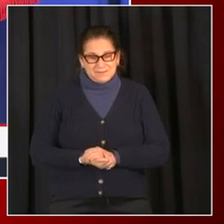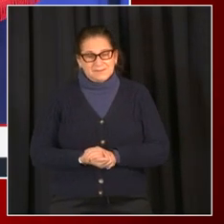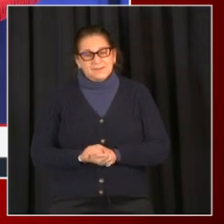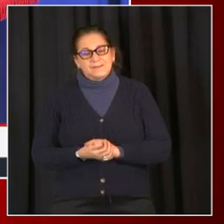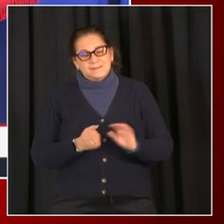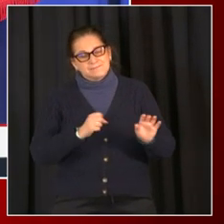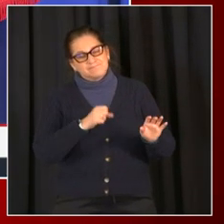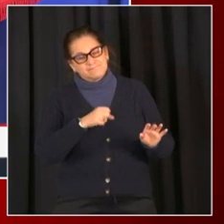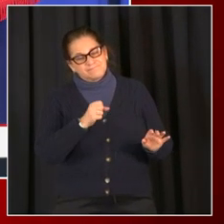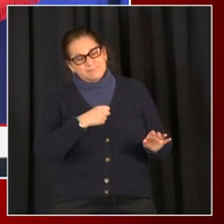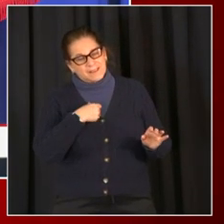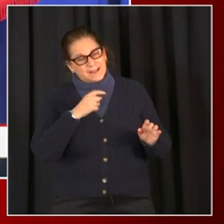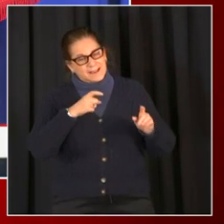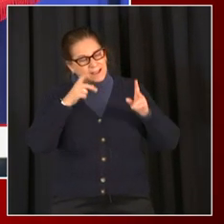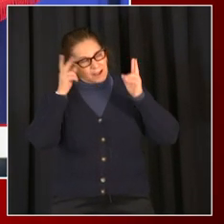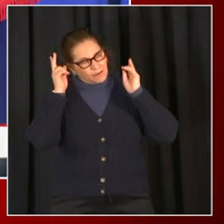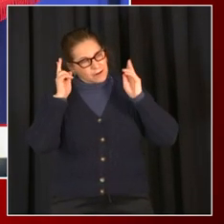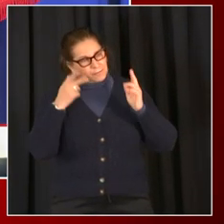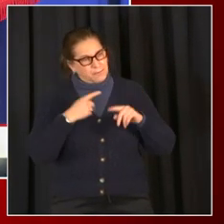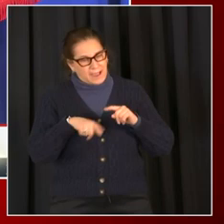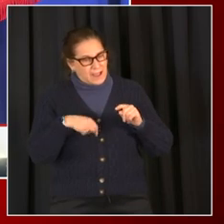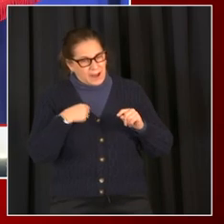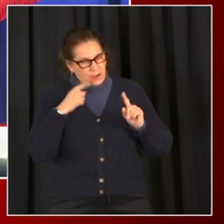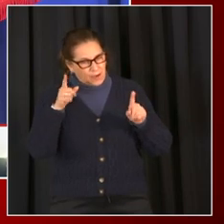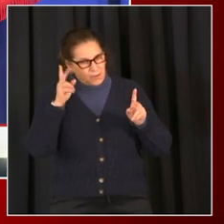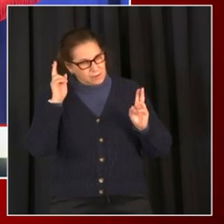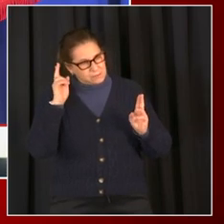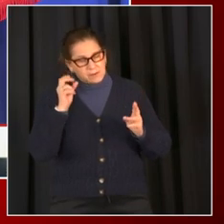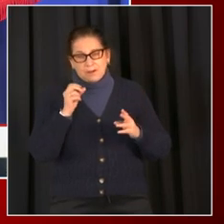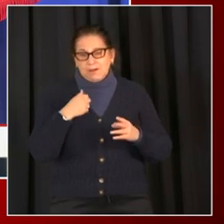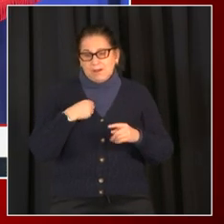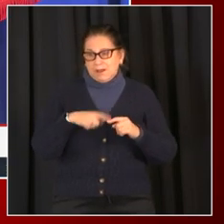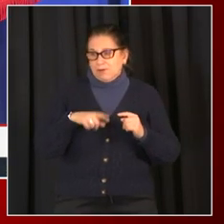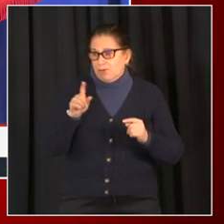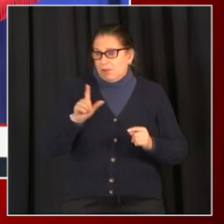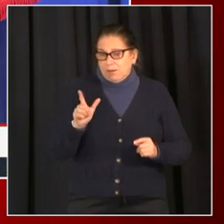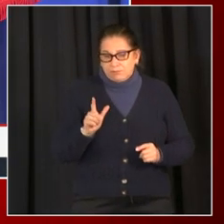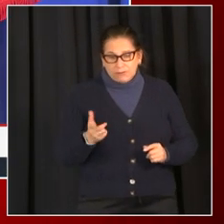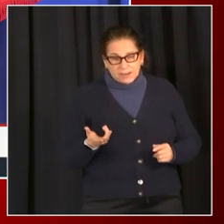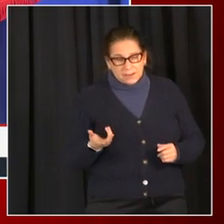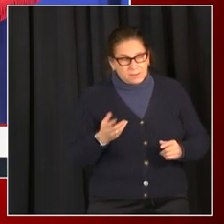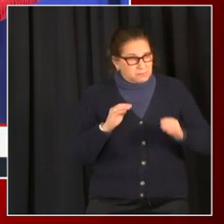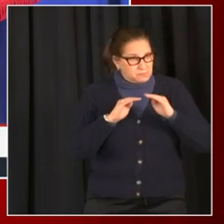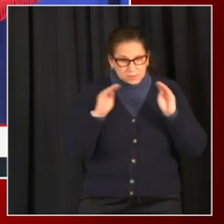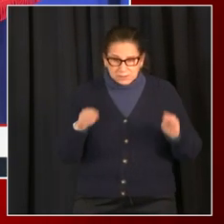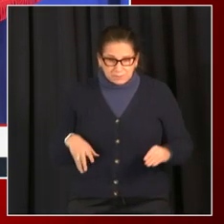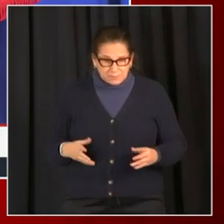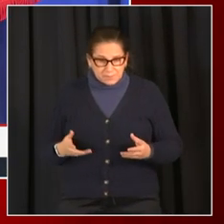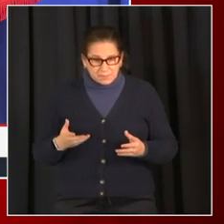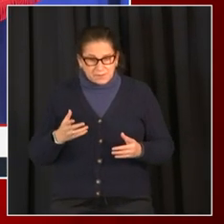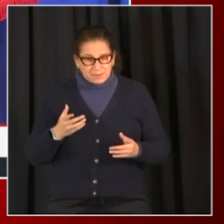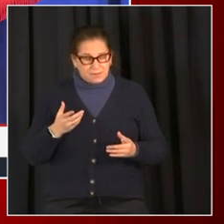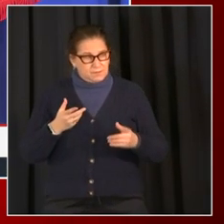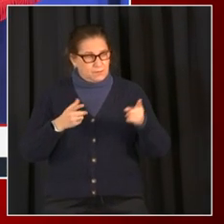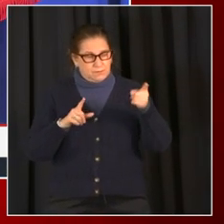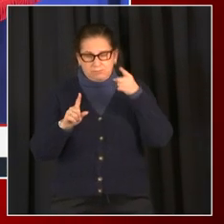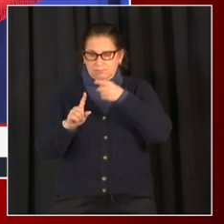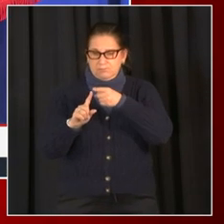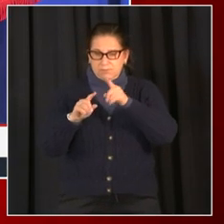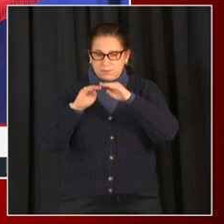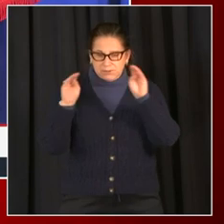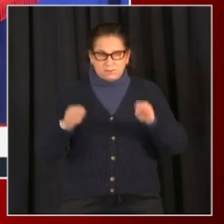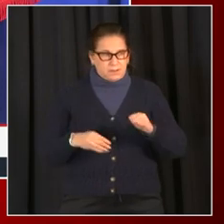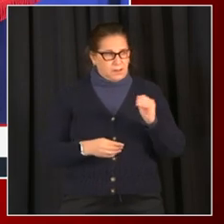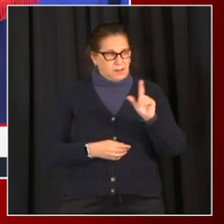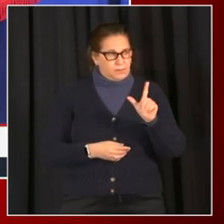get a haircut, but I can't enter a library. So I'm just curious, like, why museums and libraries? The